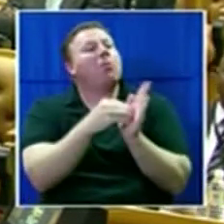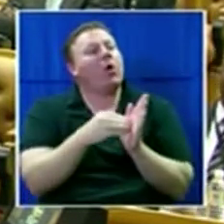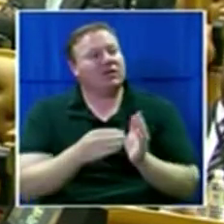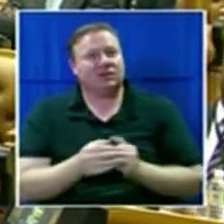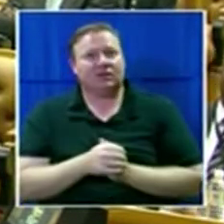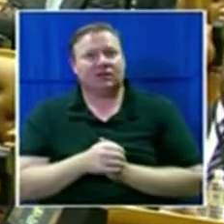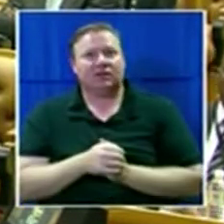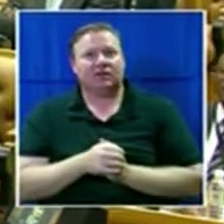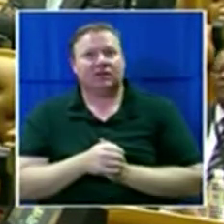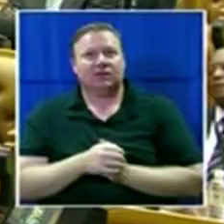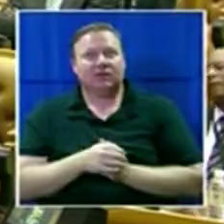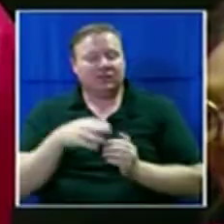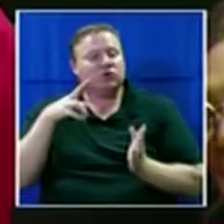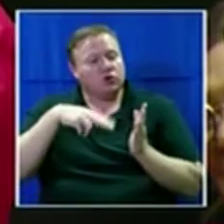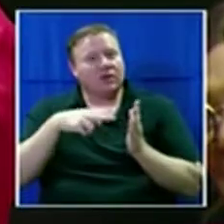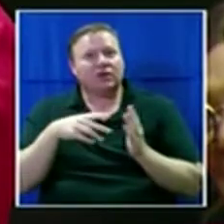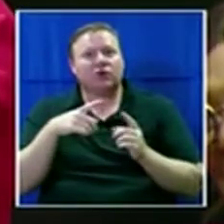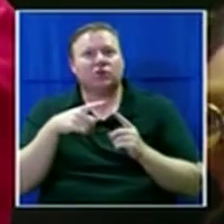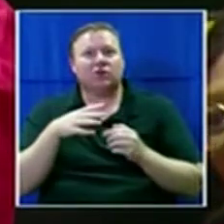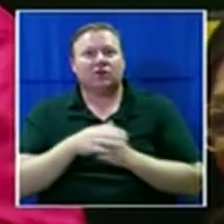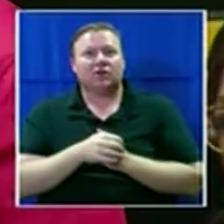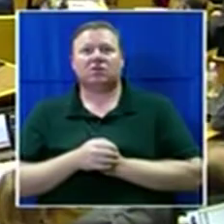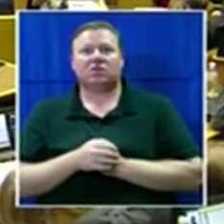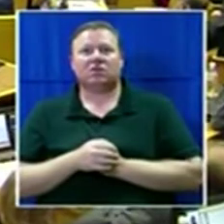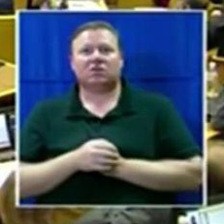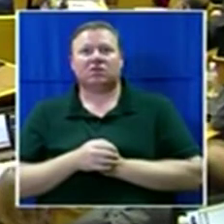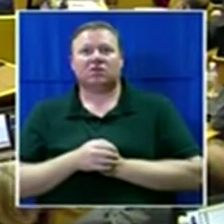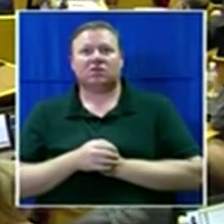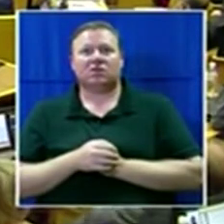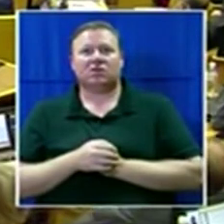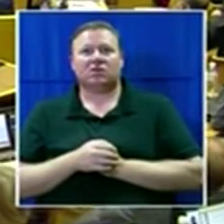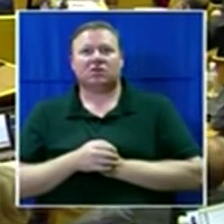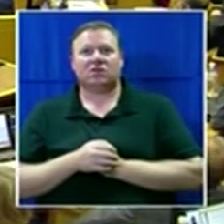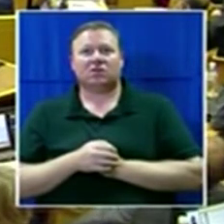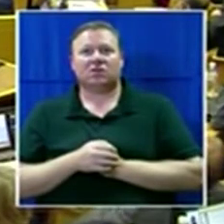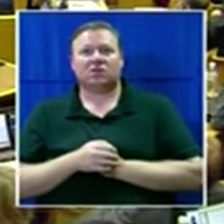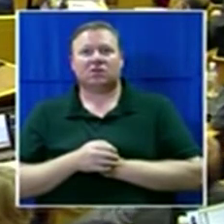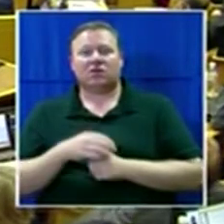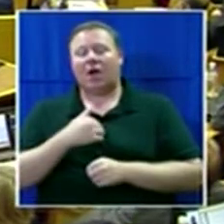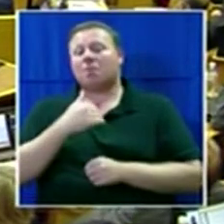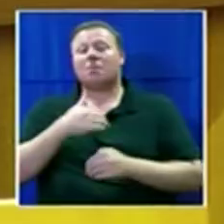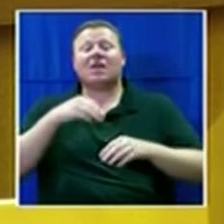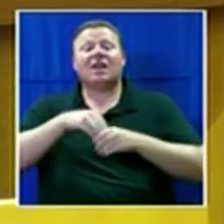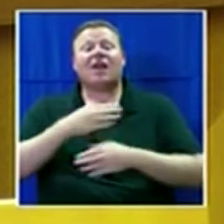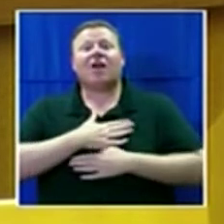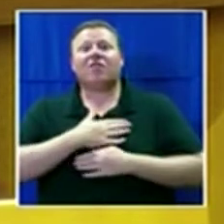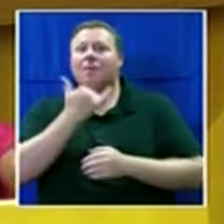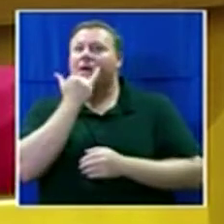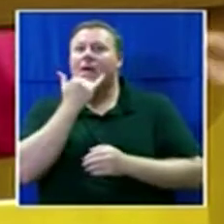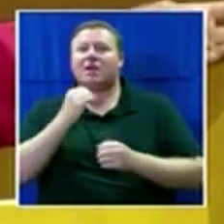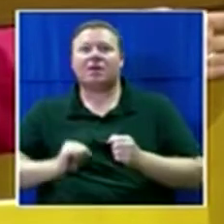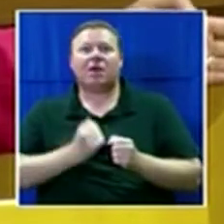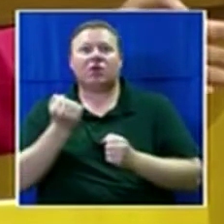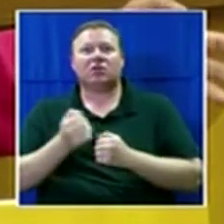of reading true love. As opposed to political literature. Die kwessie van geweld teen vroue is ook geopper en die vonke